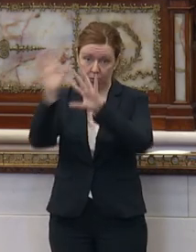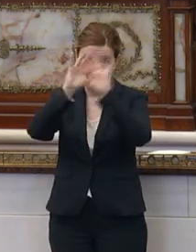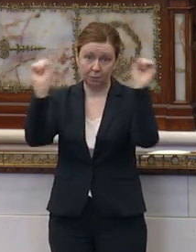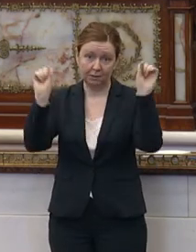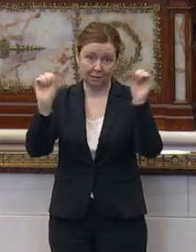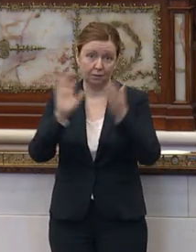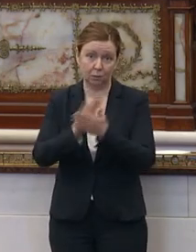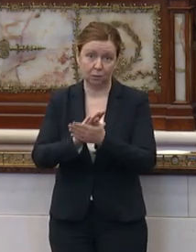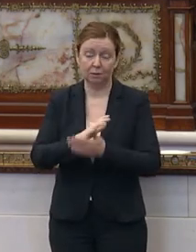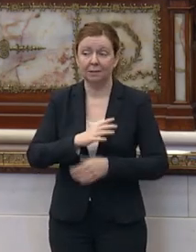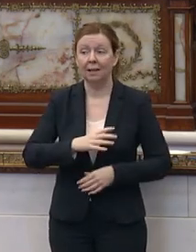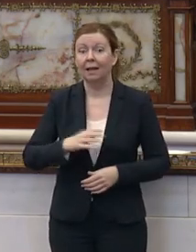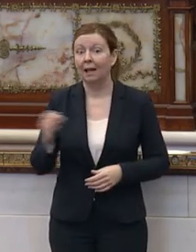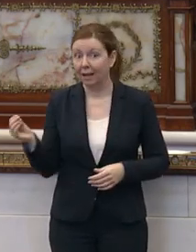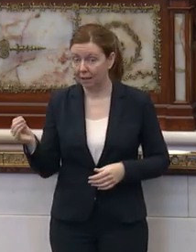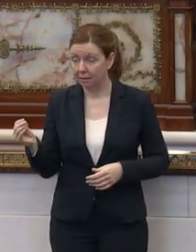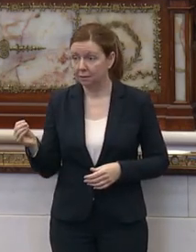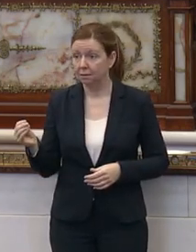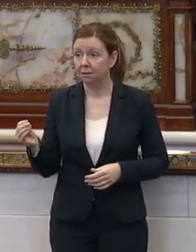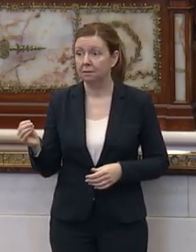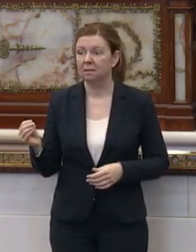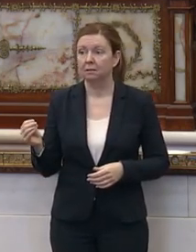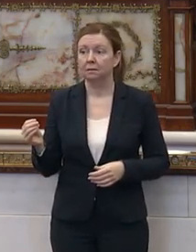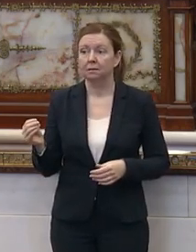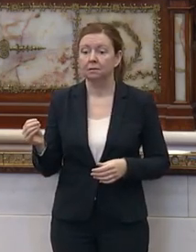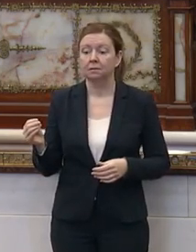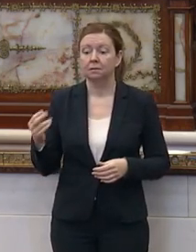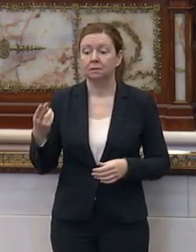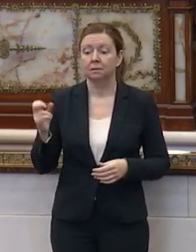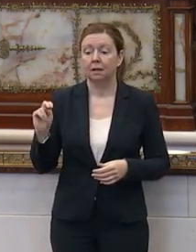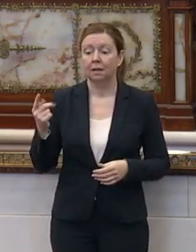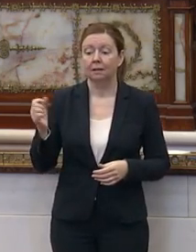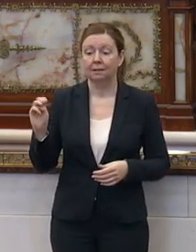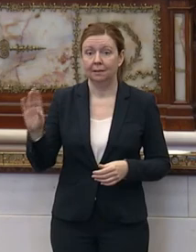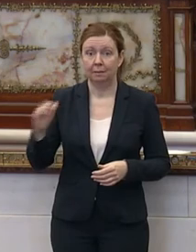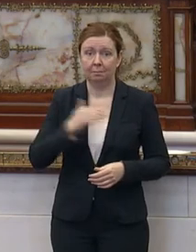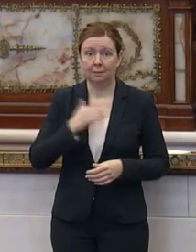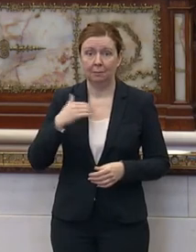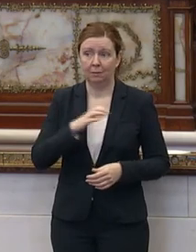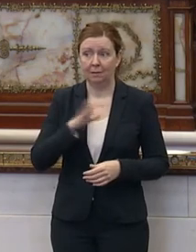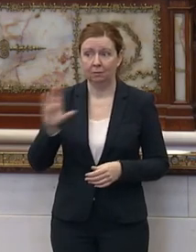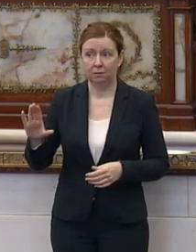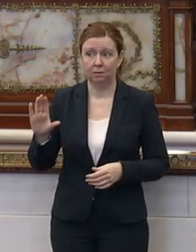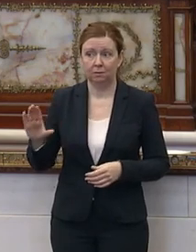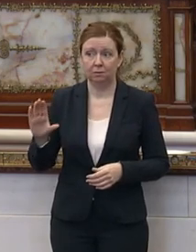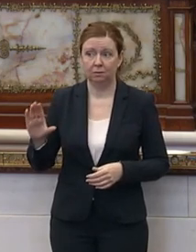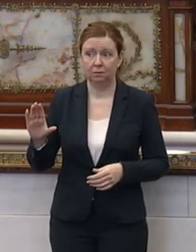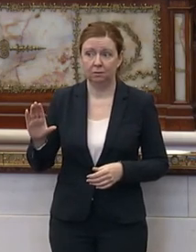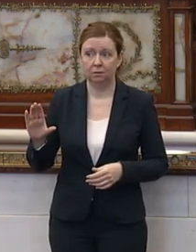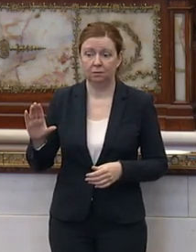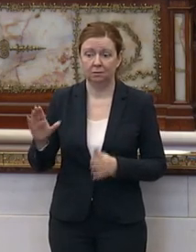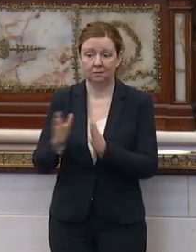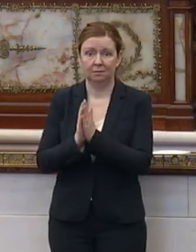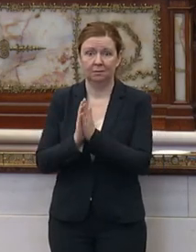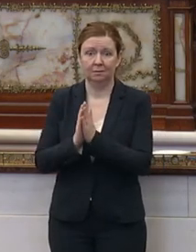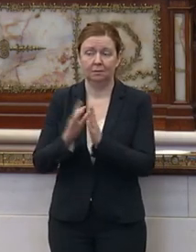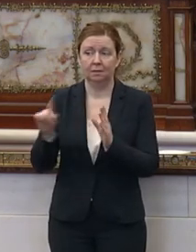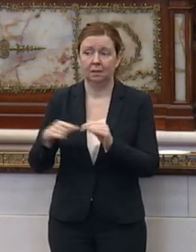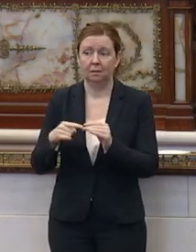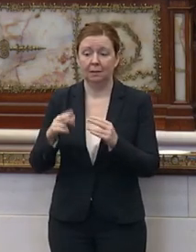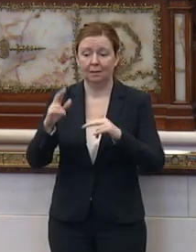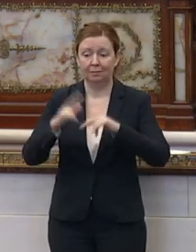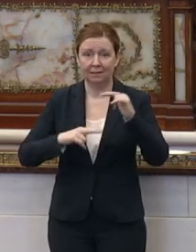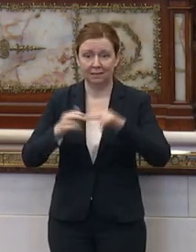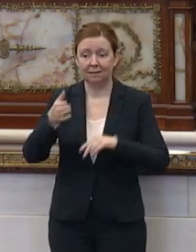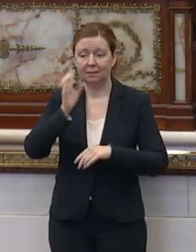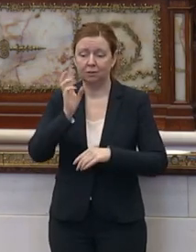superintendent of schools, and telling Gim, member of council's plea about facilities